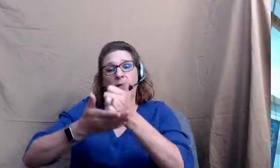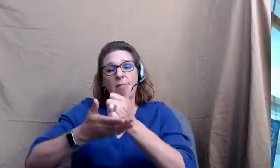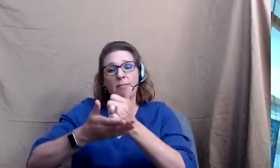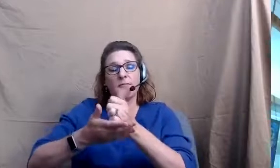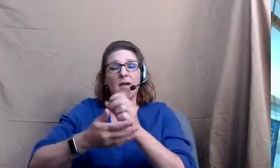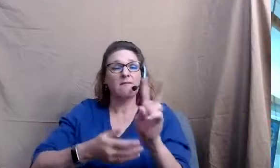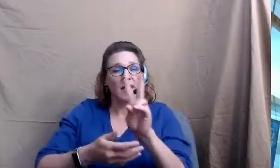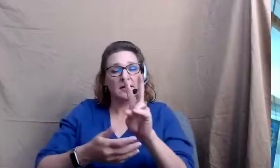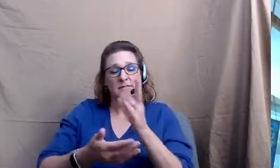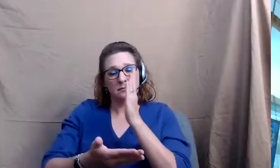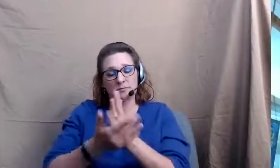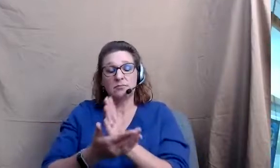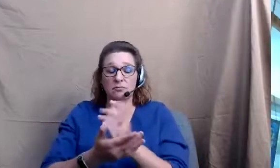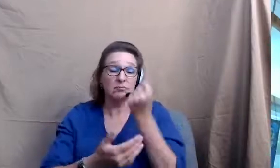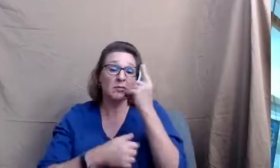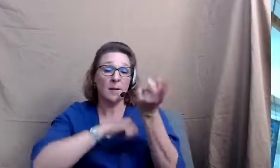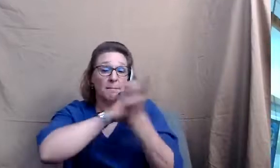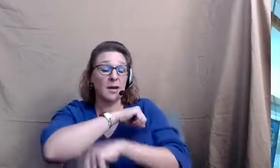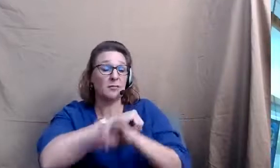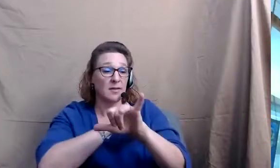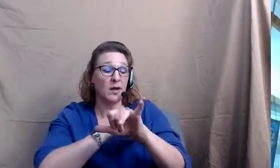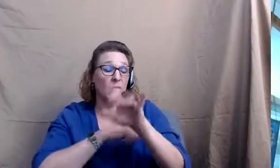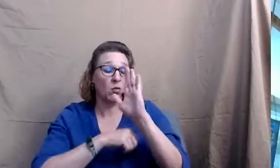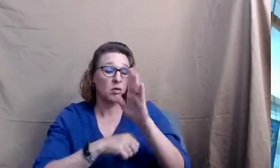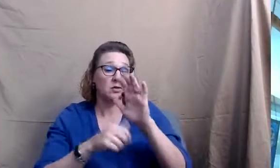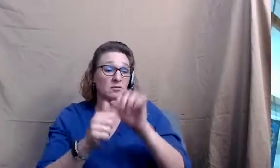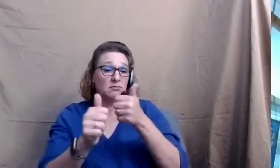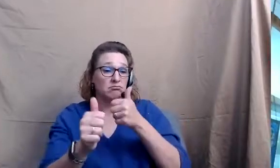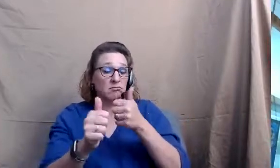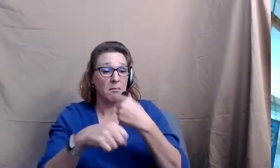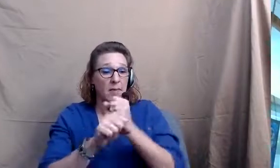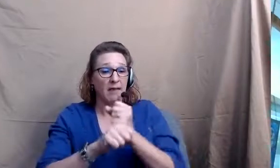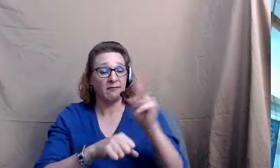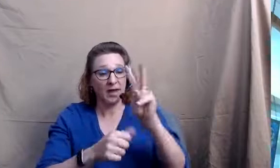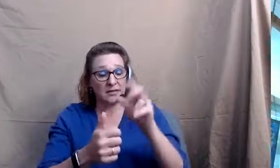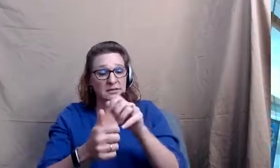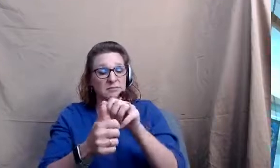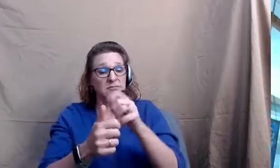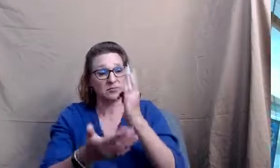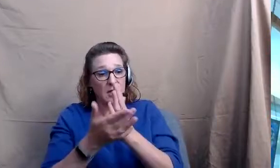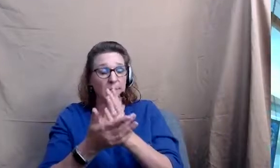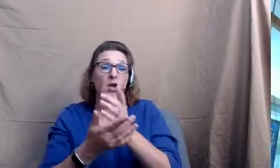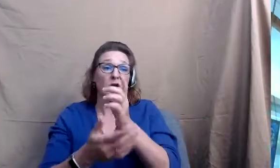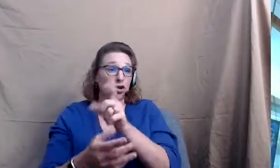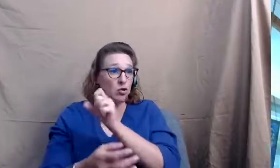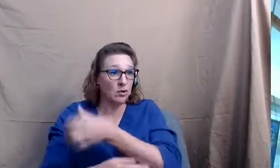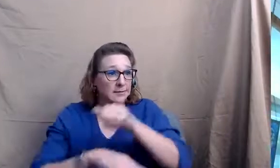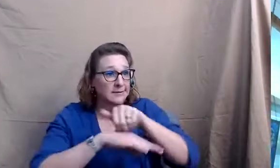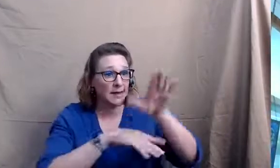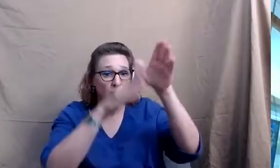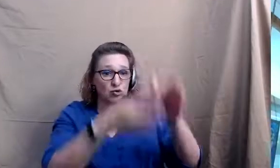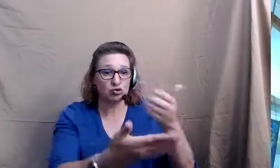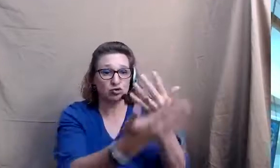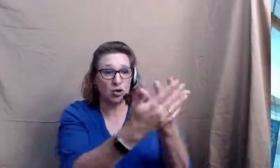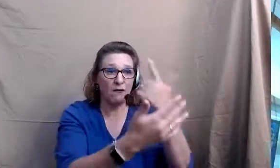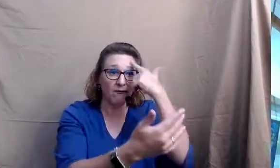is a punishment that would deter future violence. You could lock people up for the rest of their lives and then they would not harm their partners anymore.